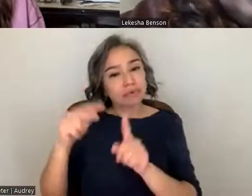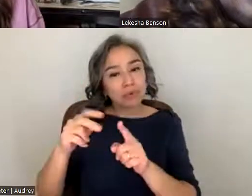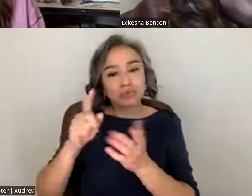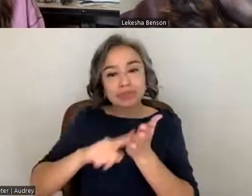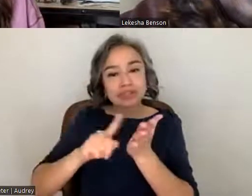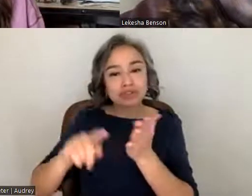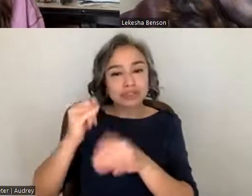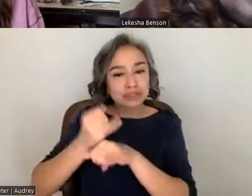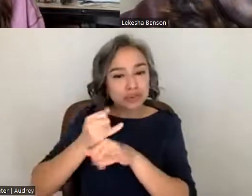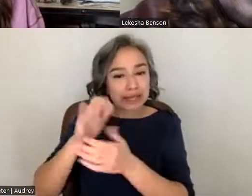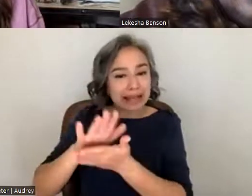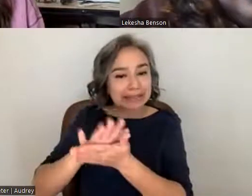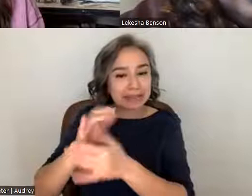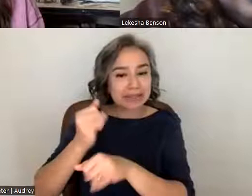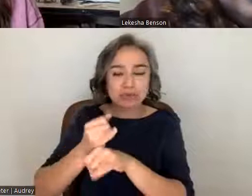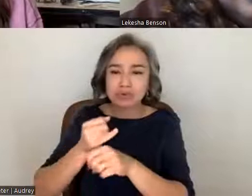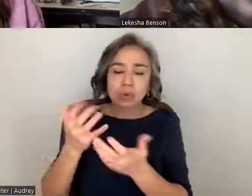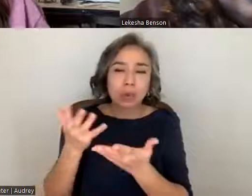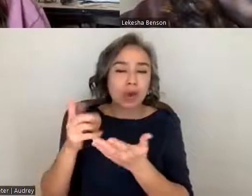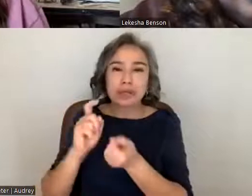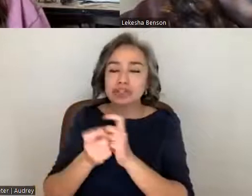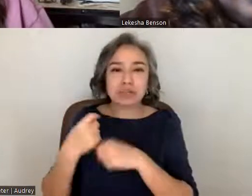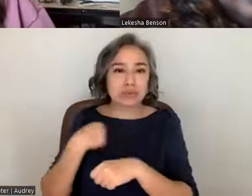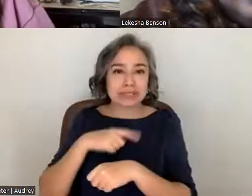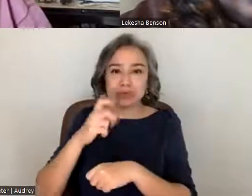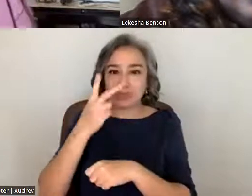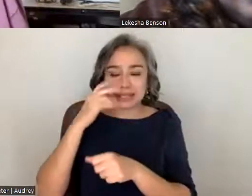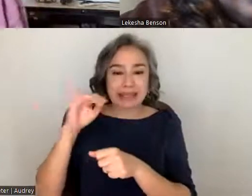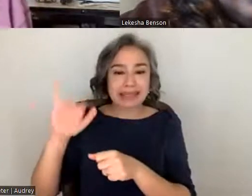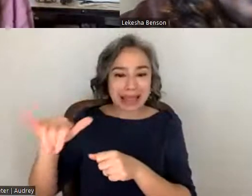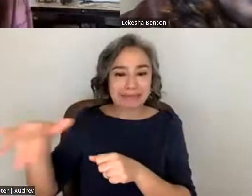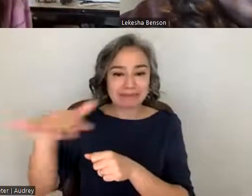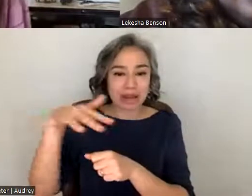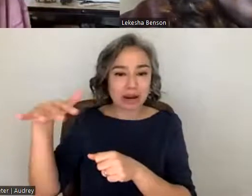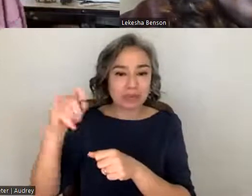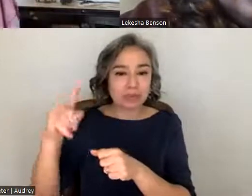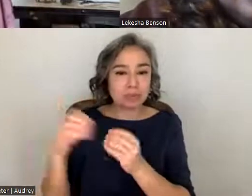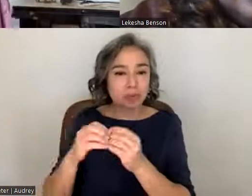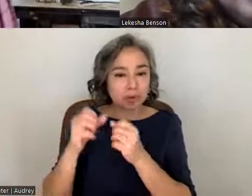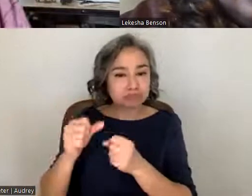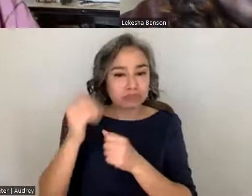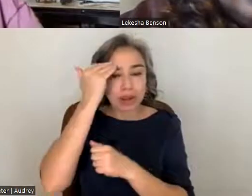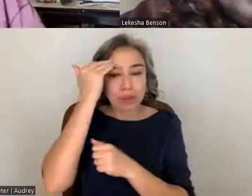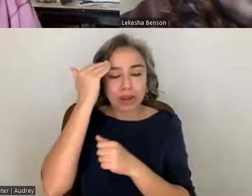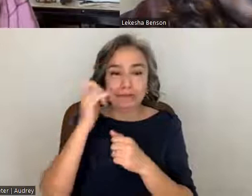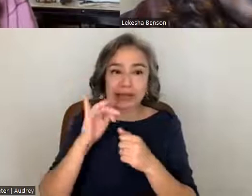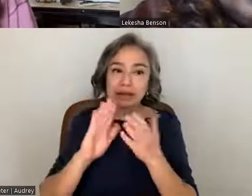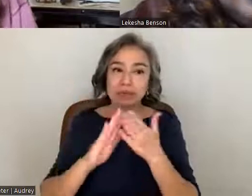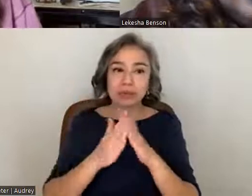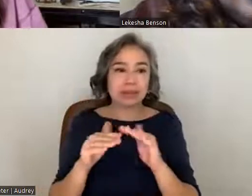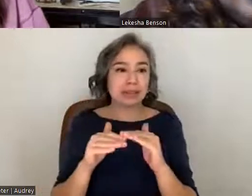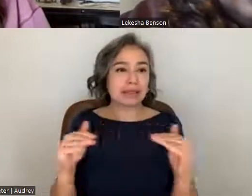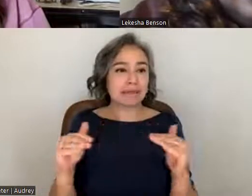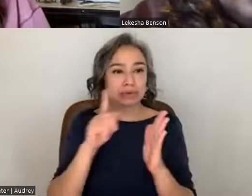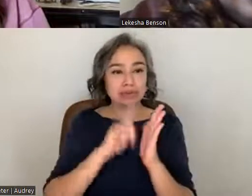to do? What sort of changes do we need to see in those environments to be much more aware of these community level research ethics? What sort